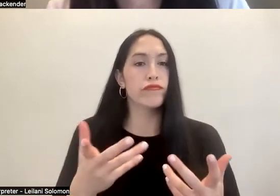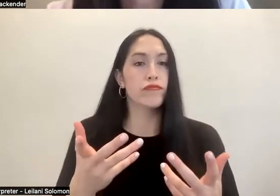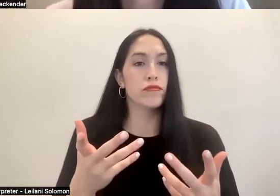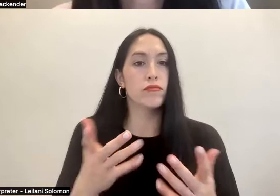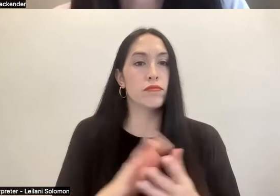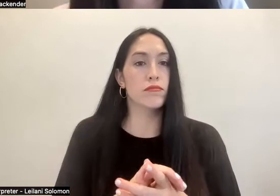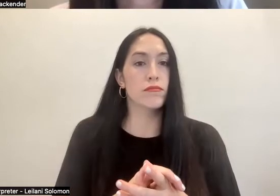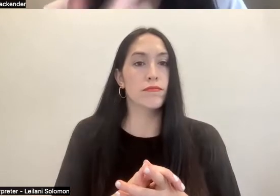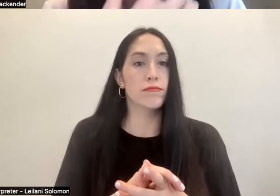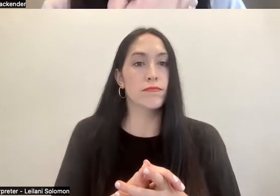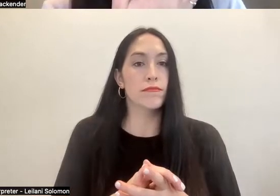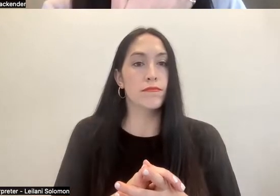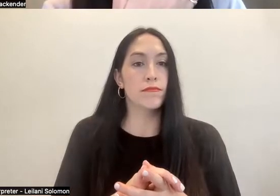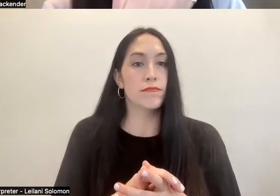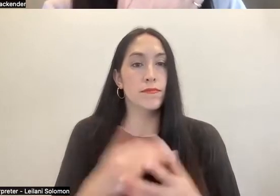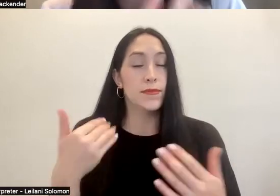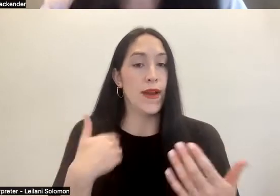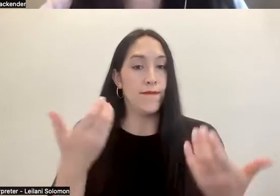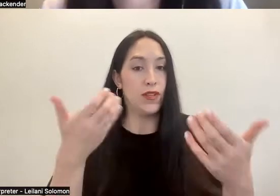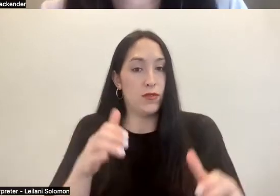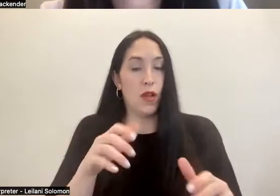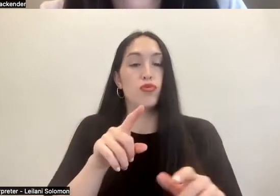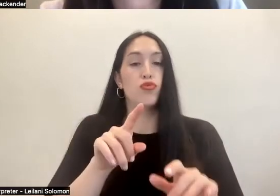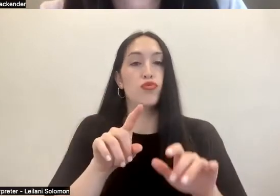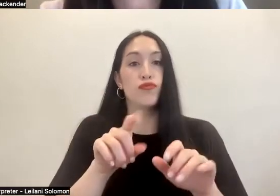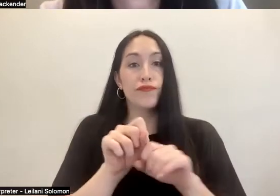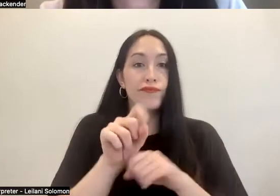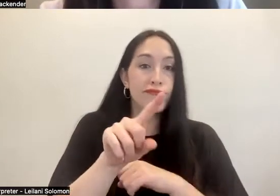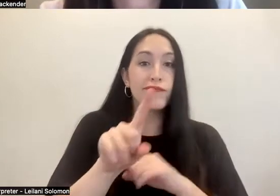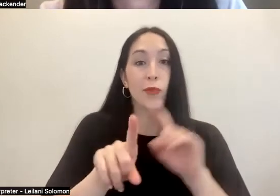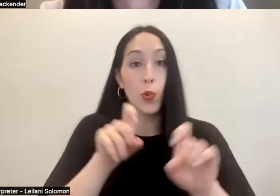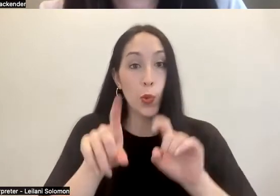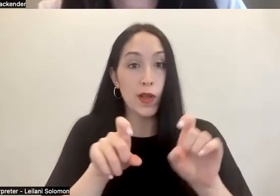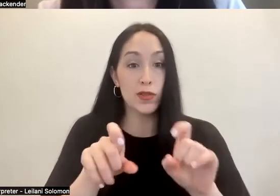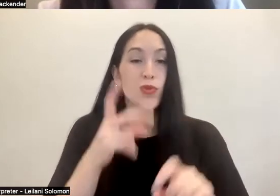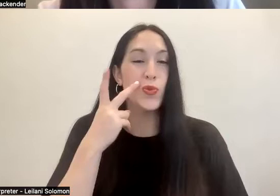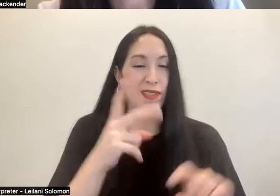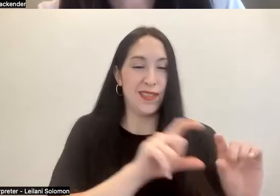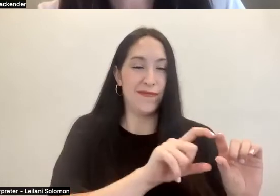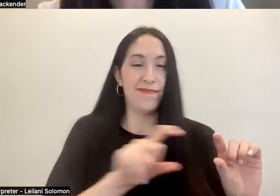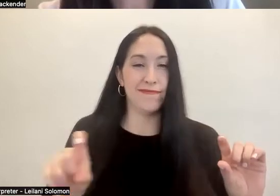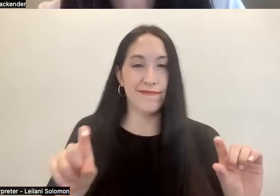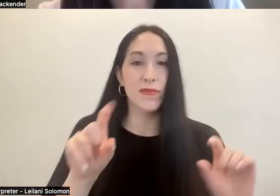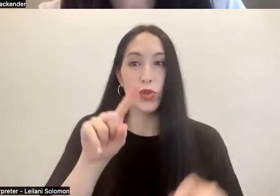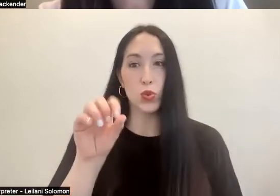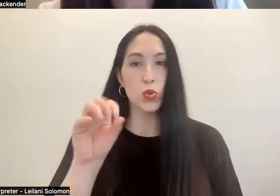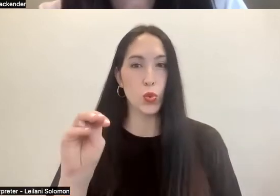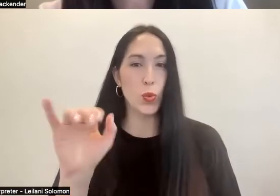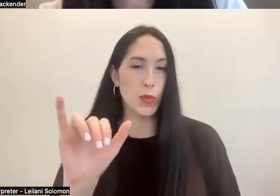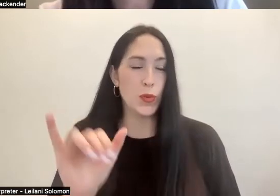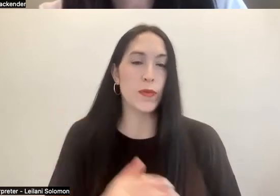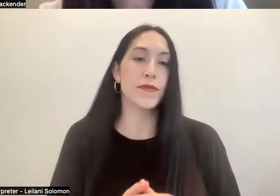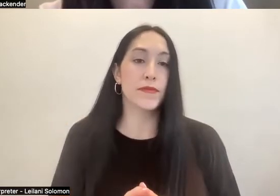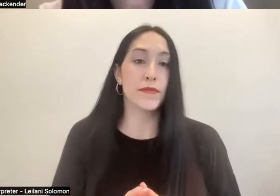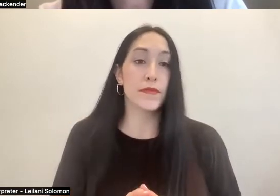the opportunity to submit questions, and you'll see that in the Zoom panel as well. But we are going to run a few quick